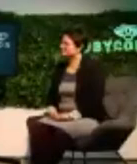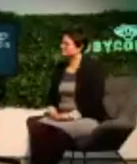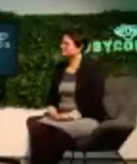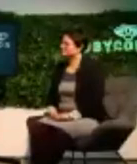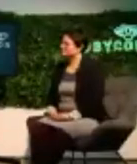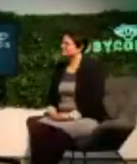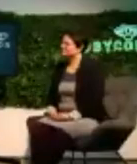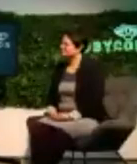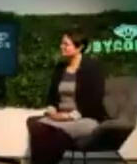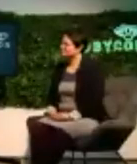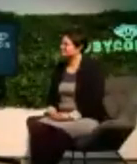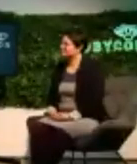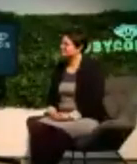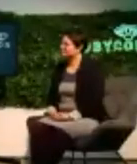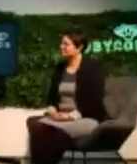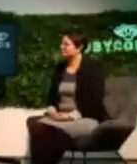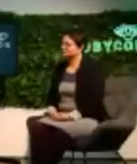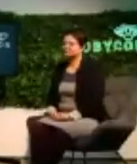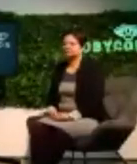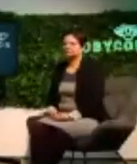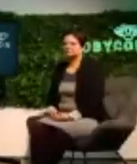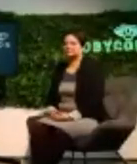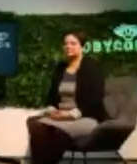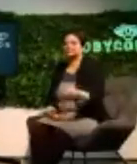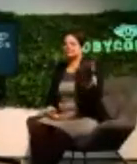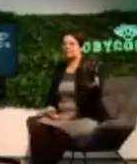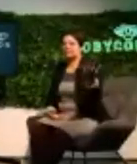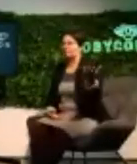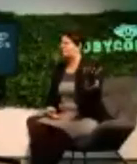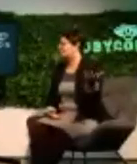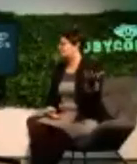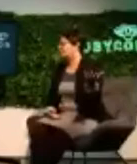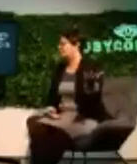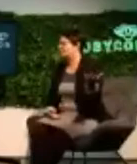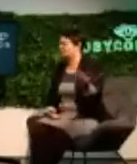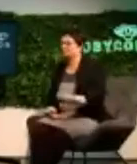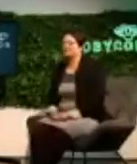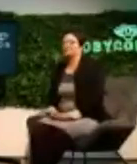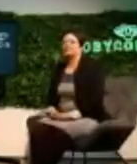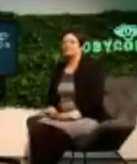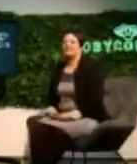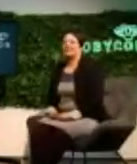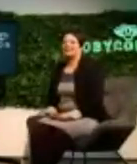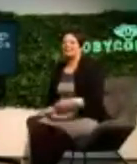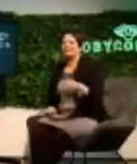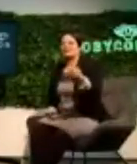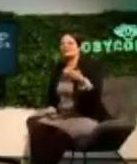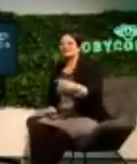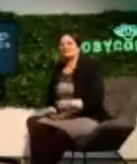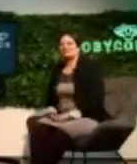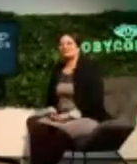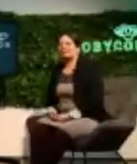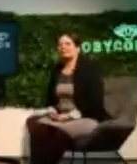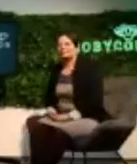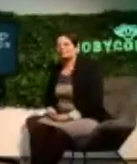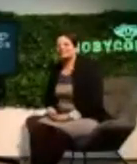there's no reason you can't use bidirectional, and it's obviously context specific, as you see here. Because now we've gone down to a unidirectional. And you're